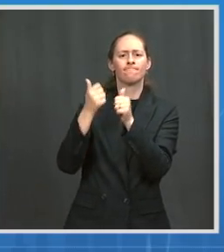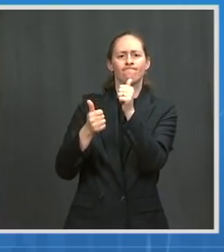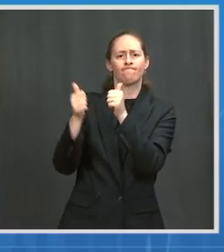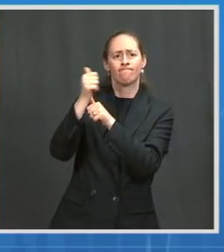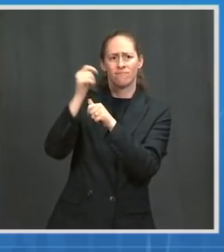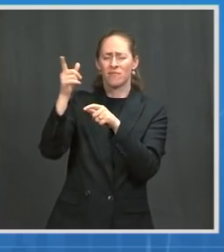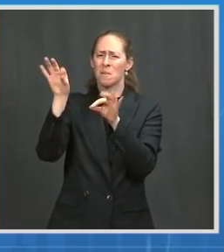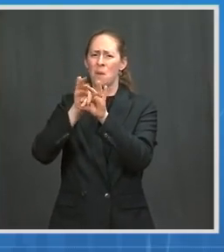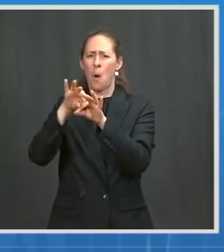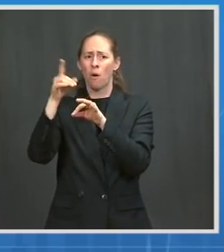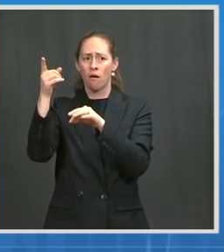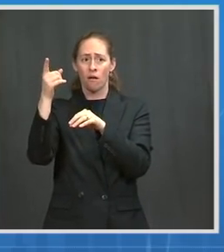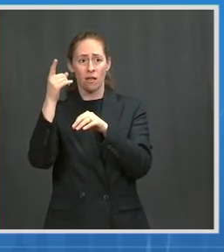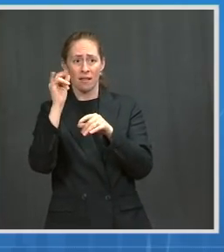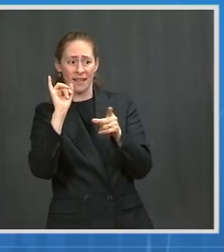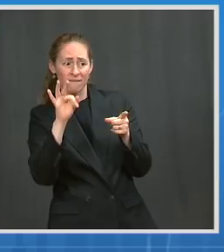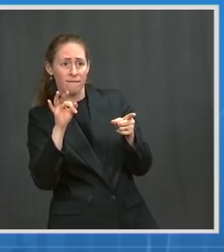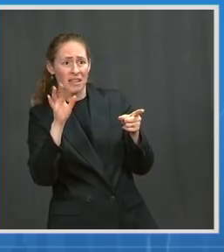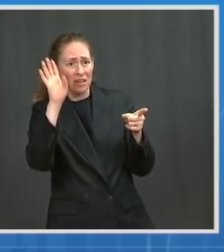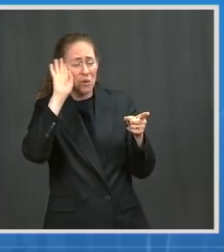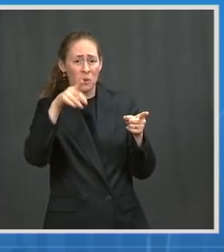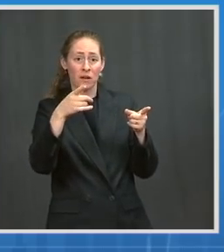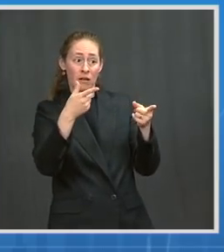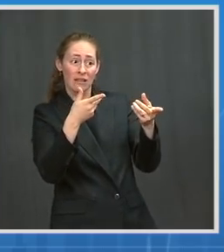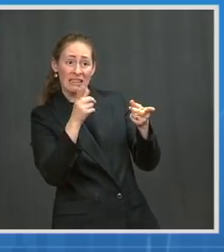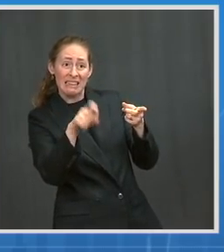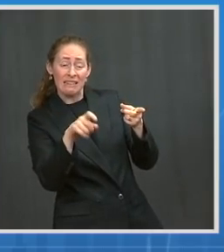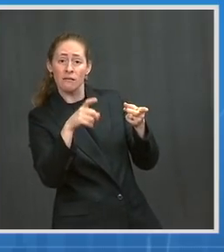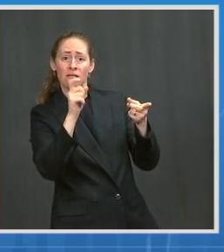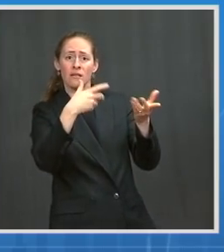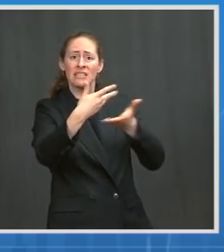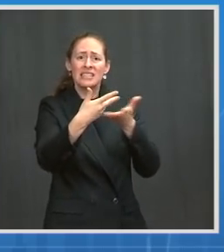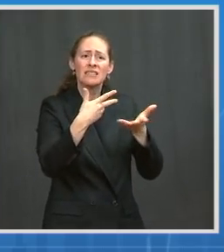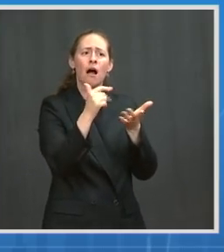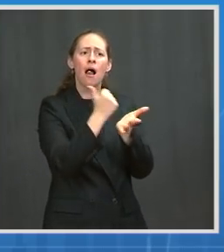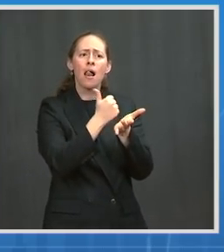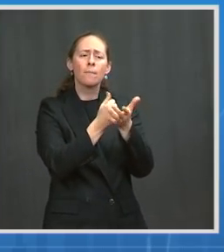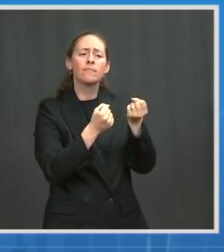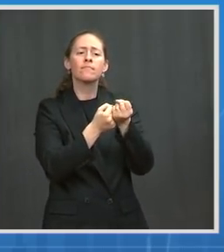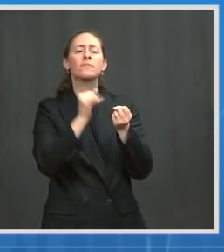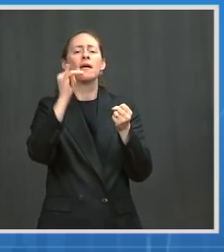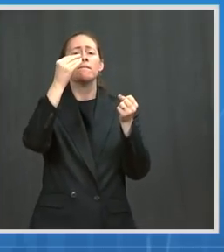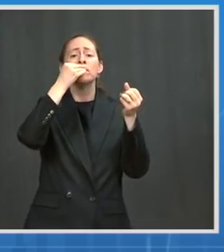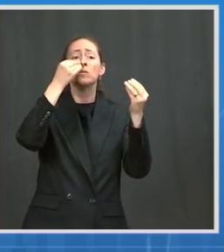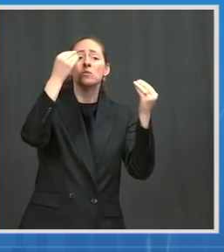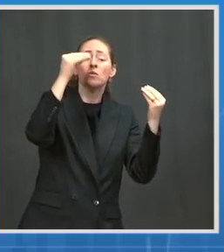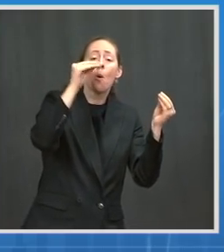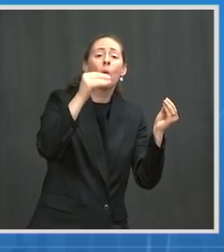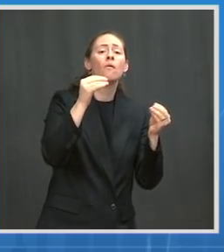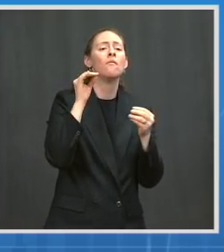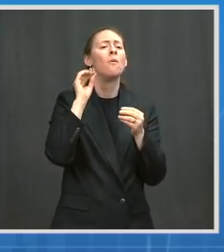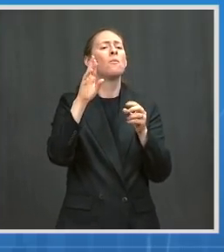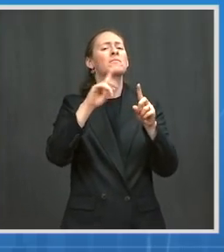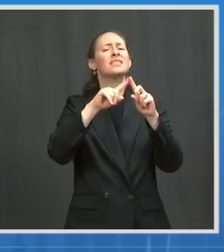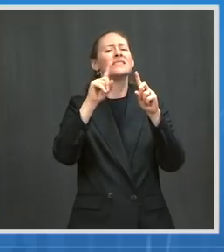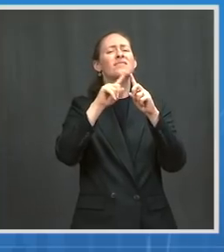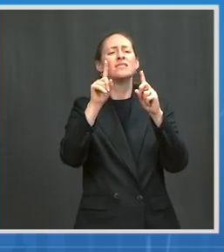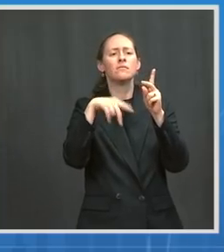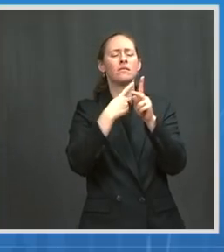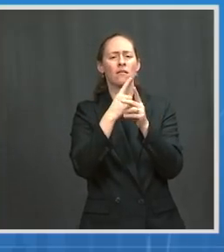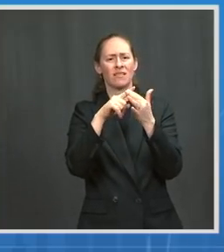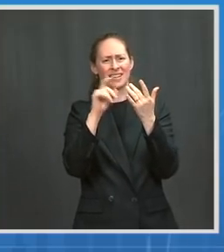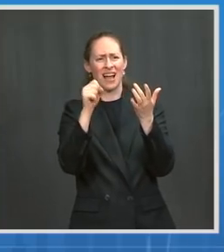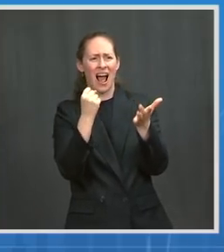are on the front lines, you know, whether in grocery stores or in healthcare settings. We want them to do everything they can to help their staff